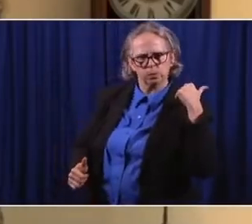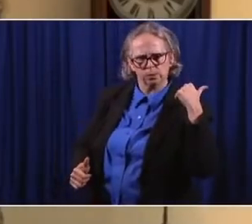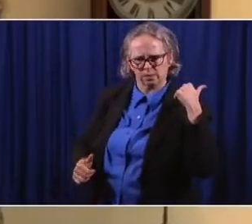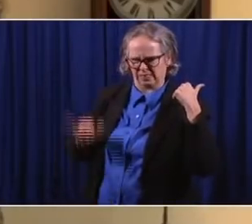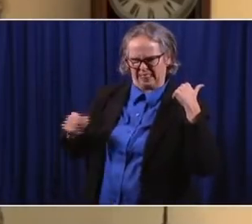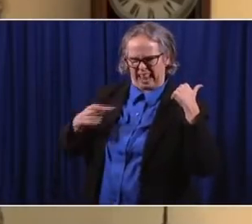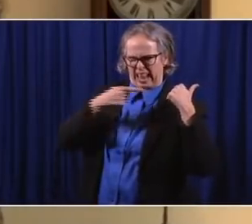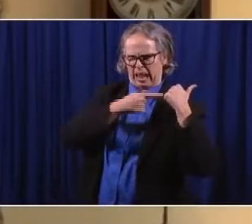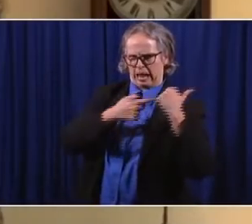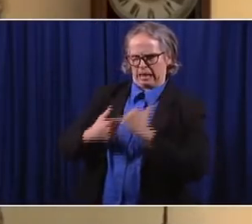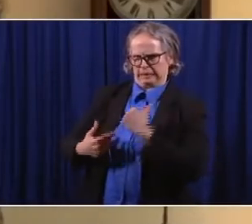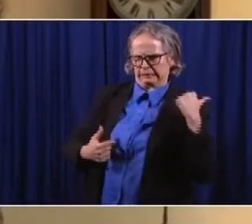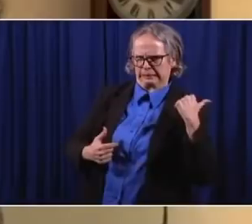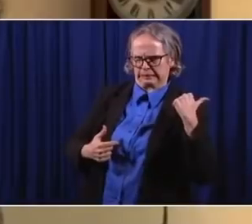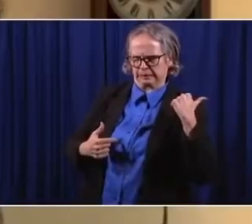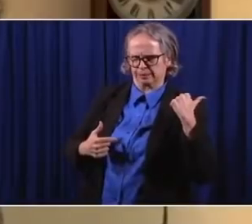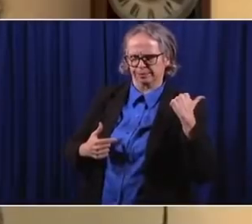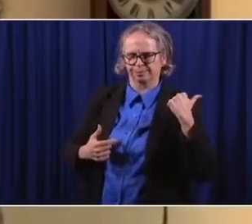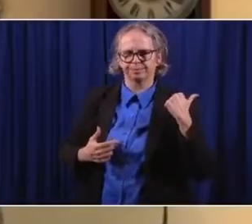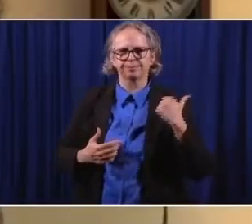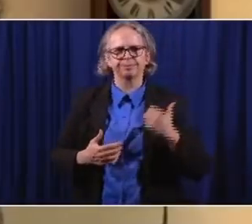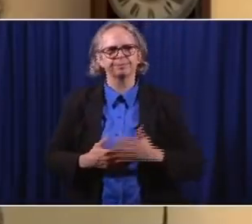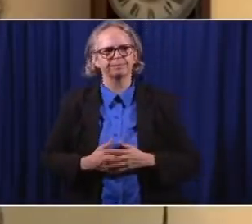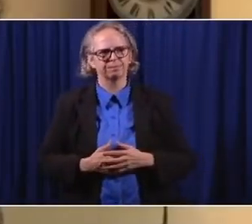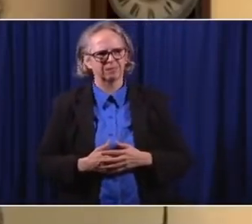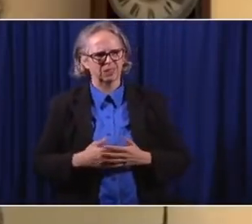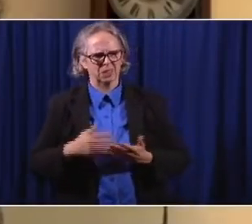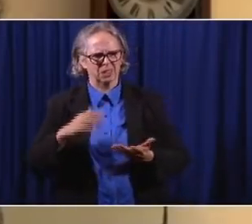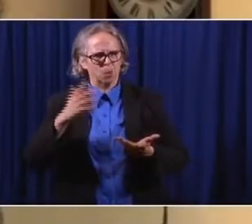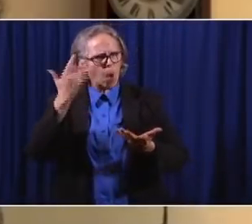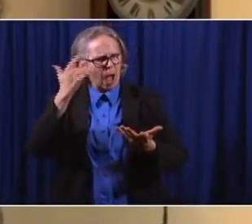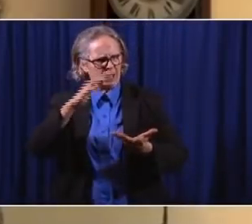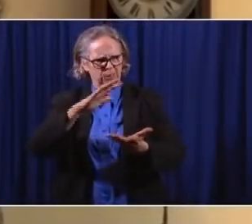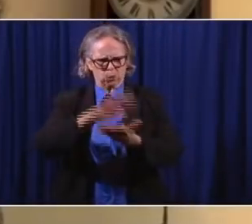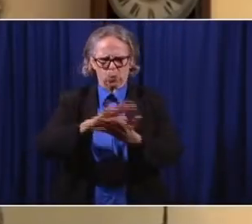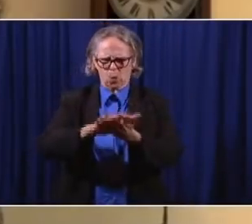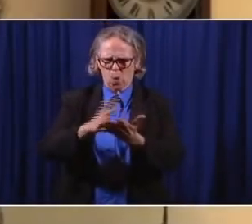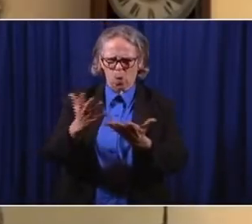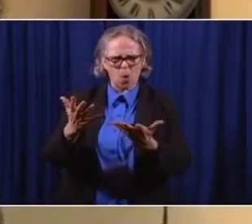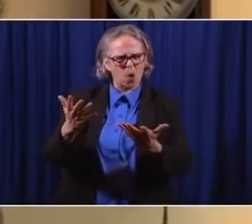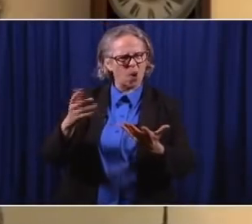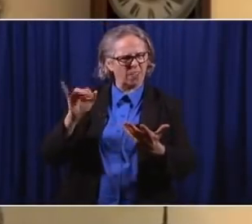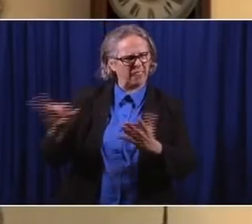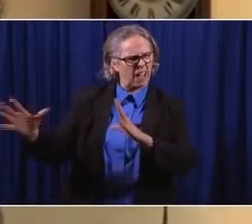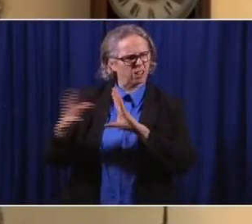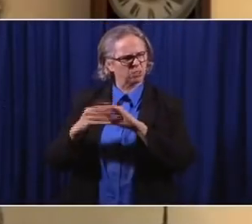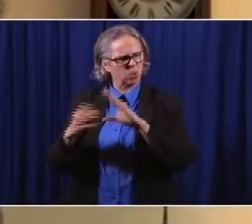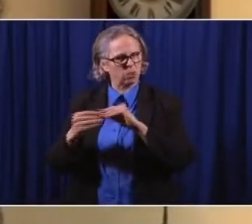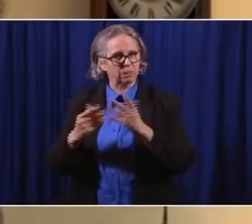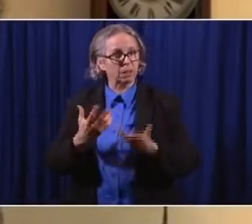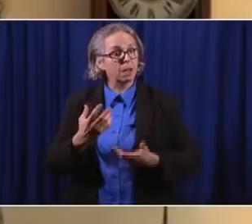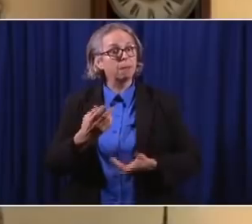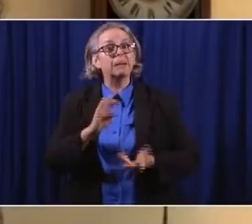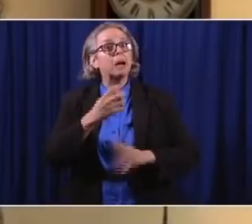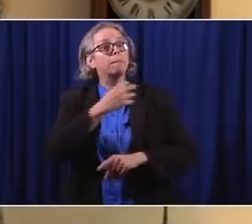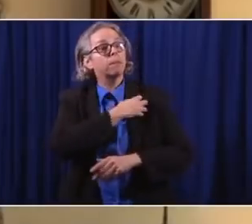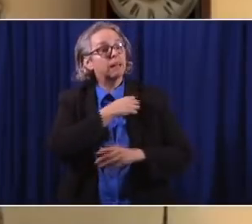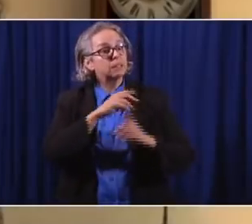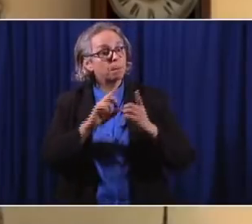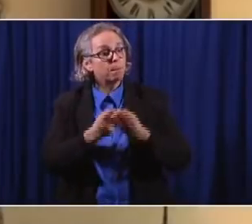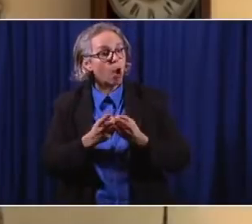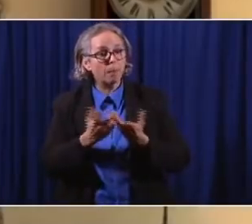And the school can tell you more of the details, and the police department, I know, put out a report or a